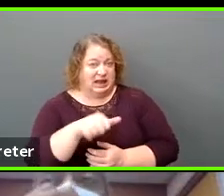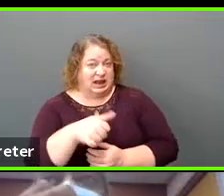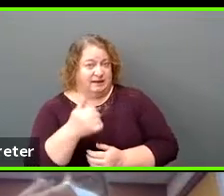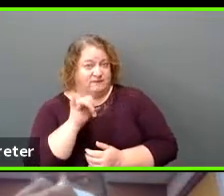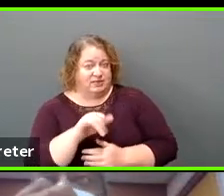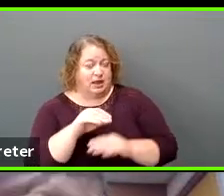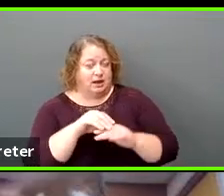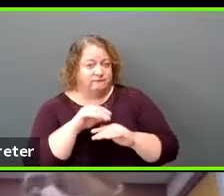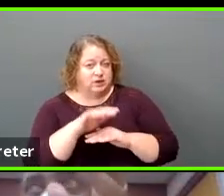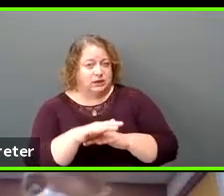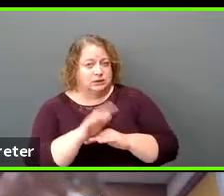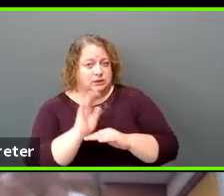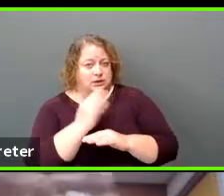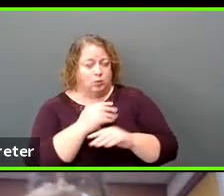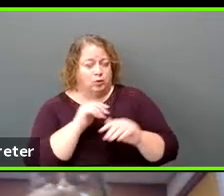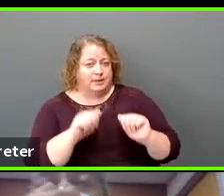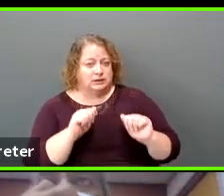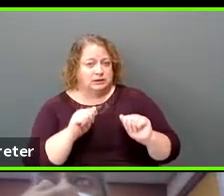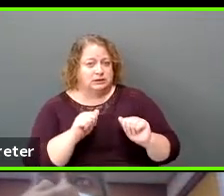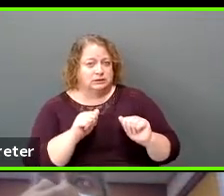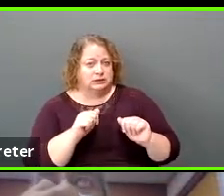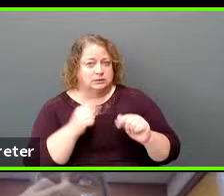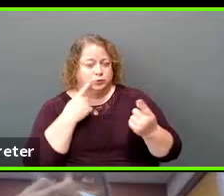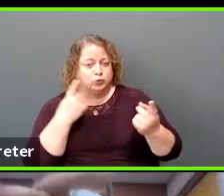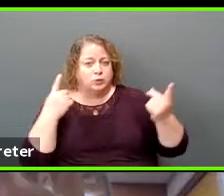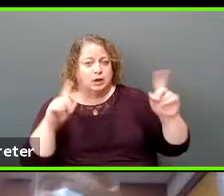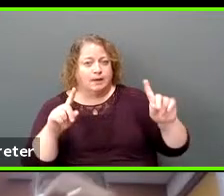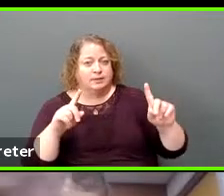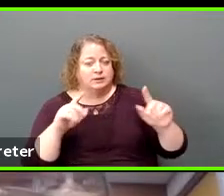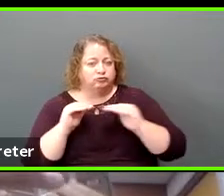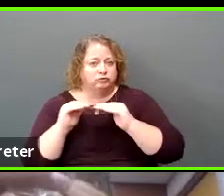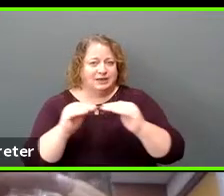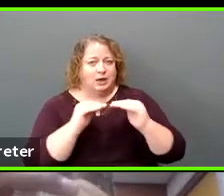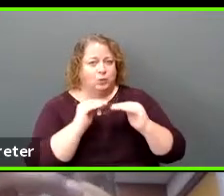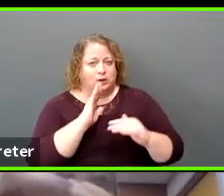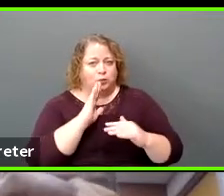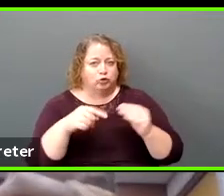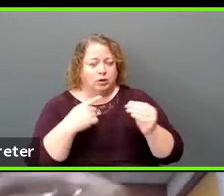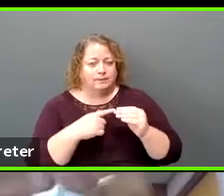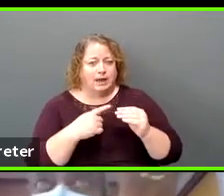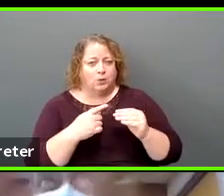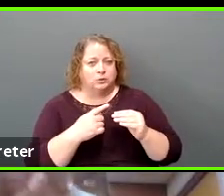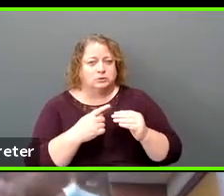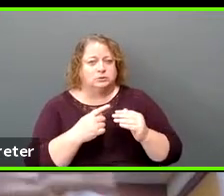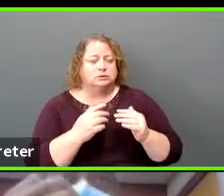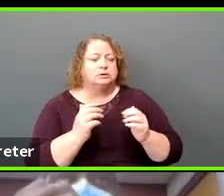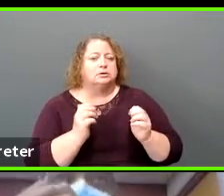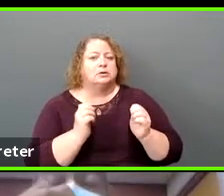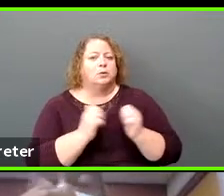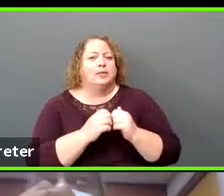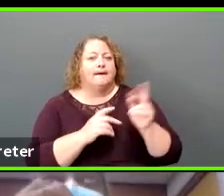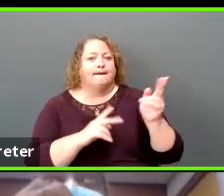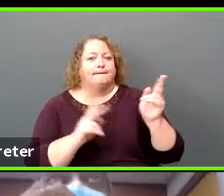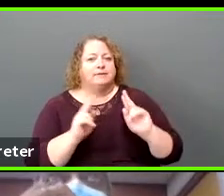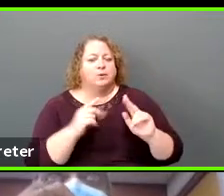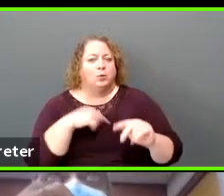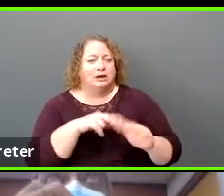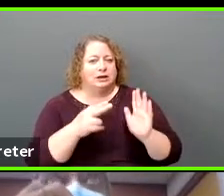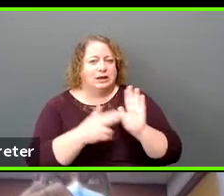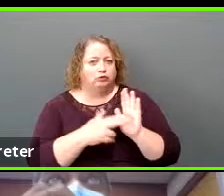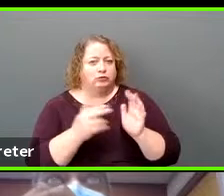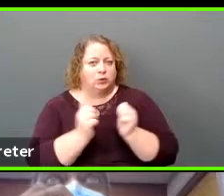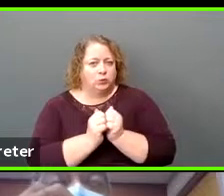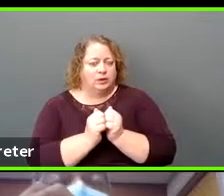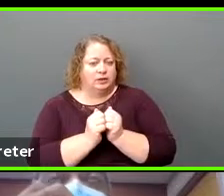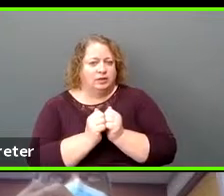of that ever affected our abilities to accomplish the equity that we're talking about in reference to people that we contract